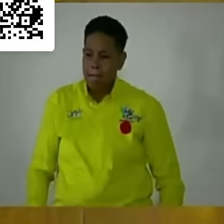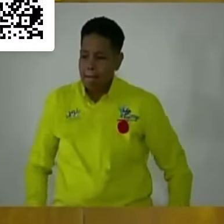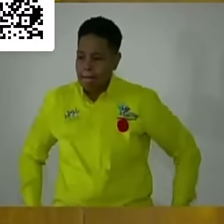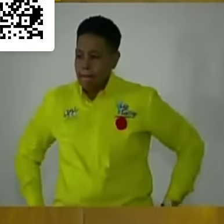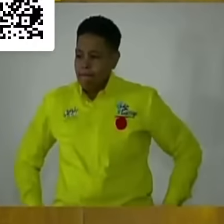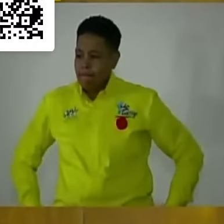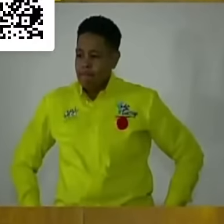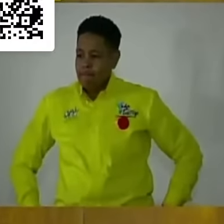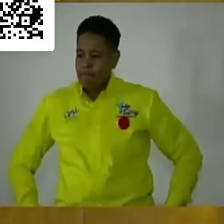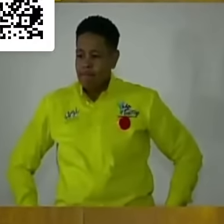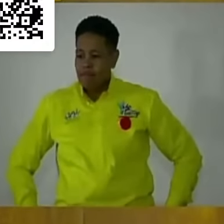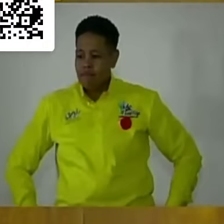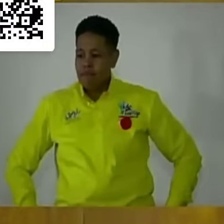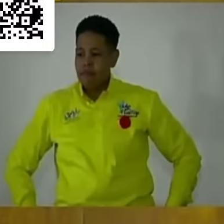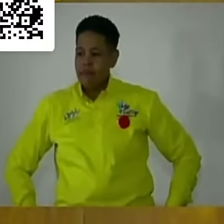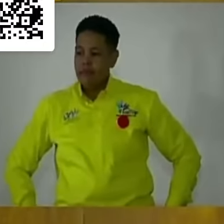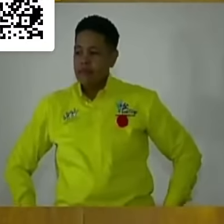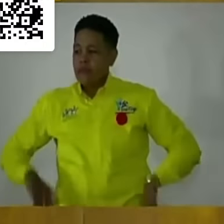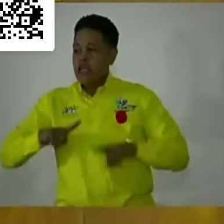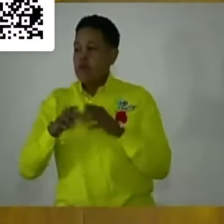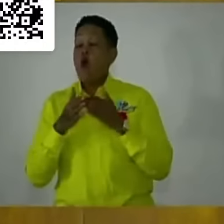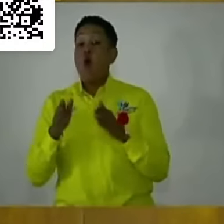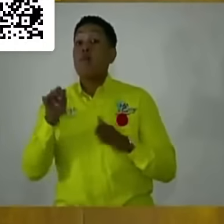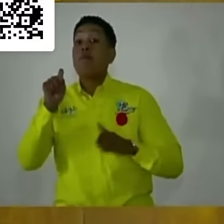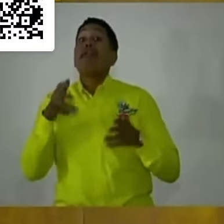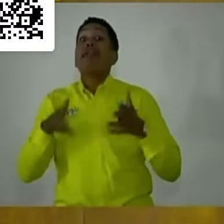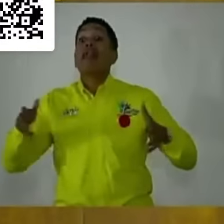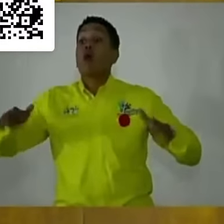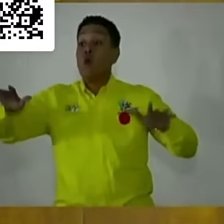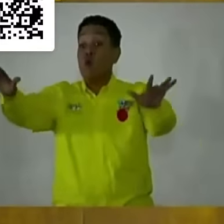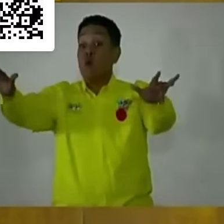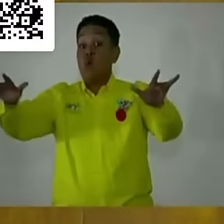I tell you that the open pits that have been there for